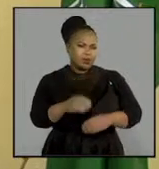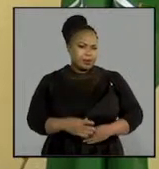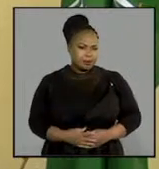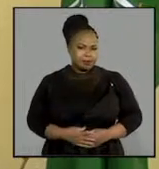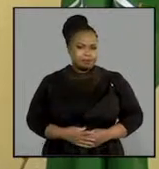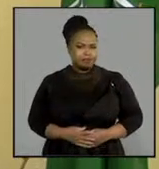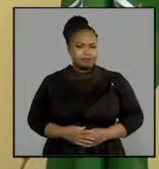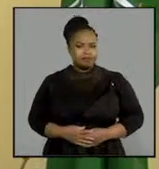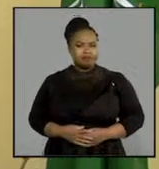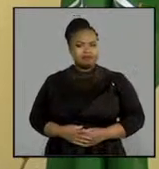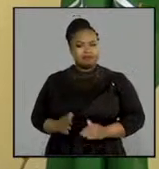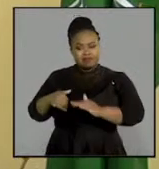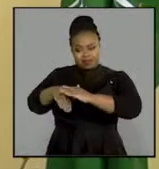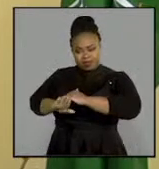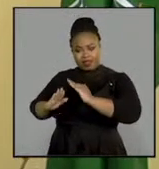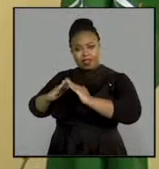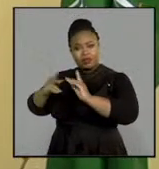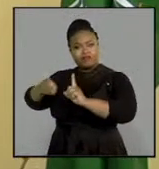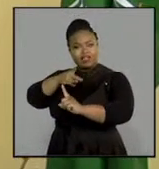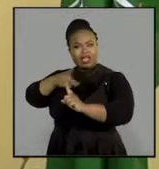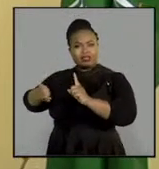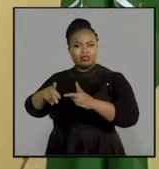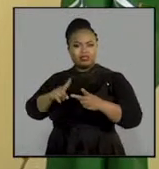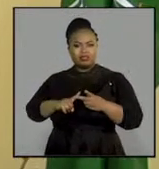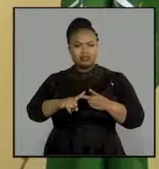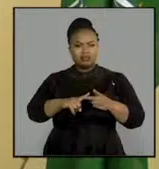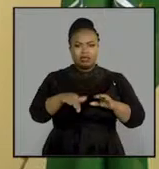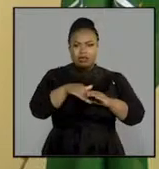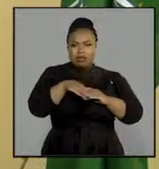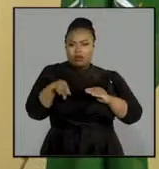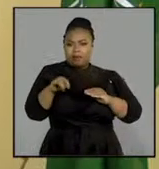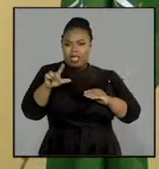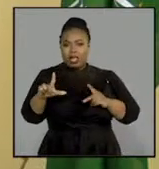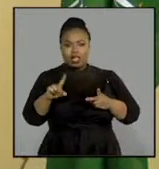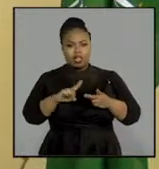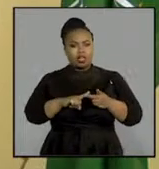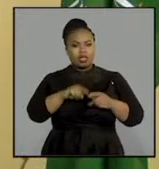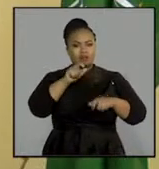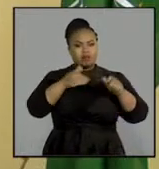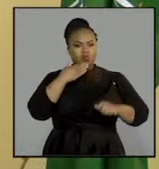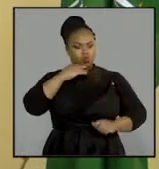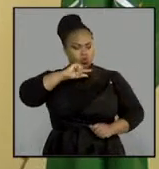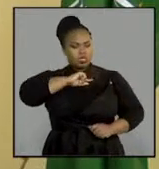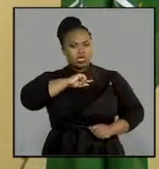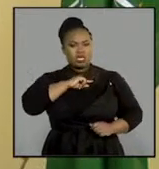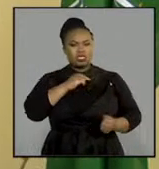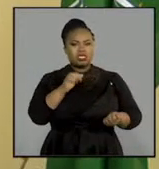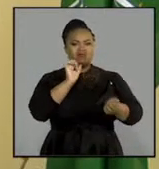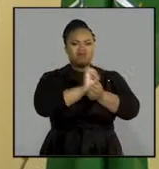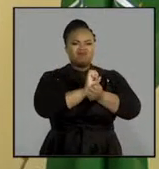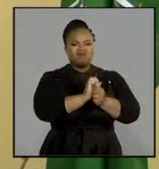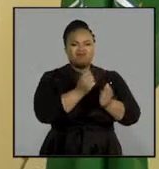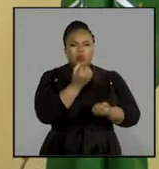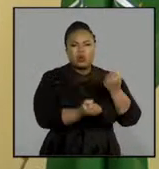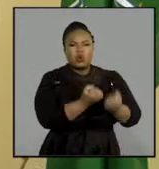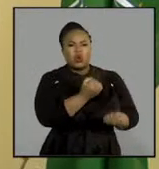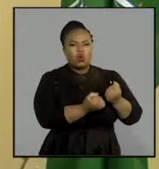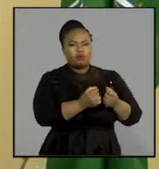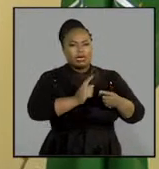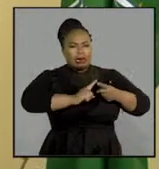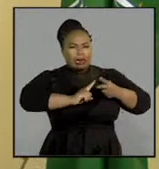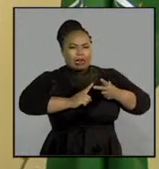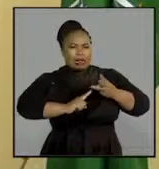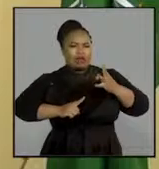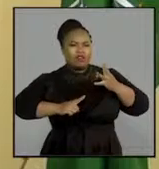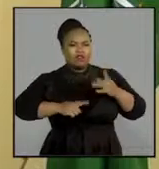Key legislation around domestic violence, bail and the sentencing of offenders, as well